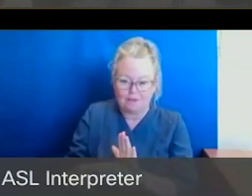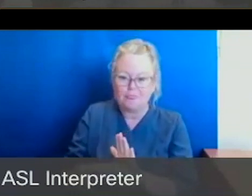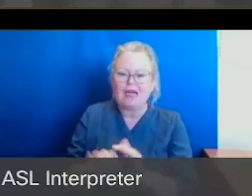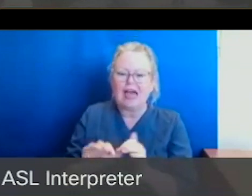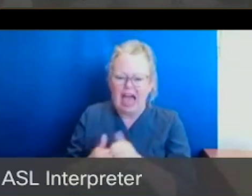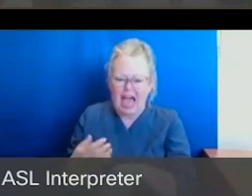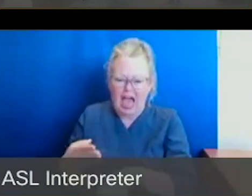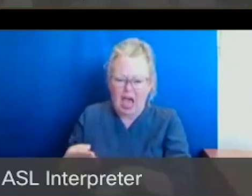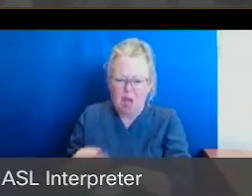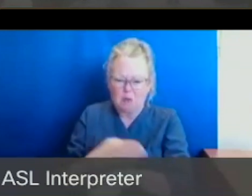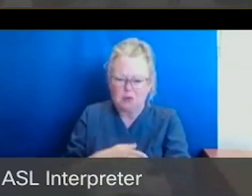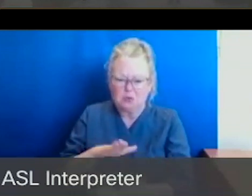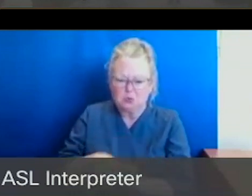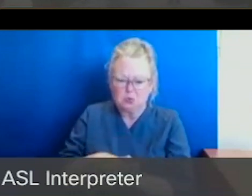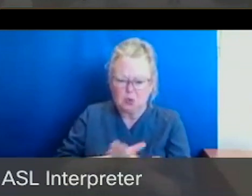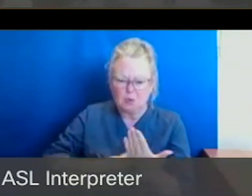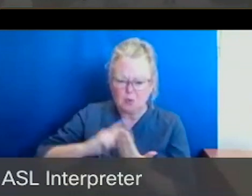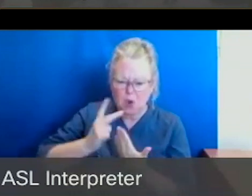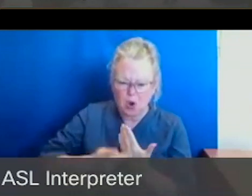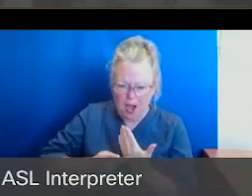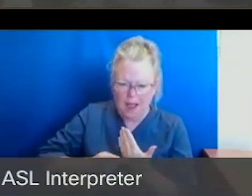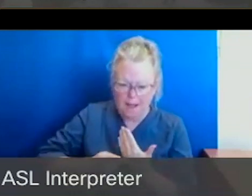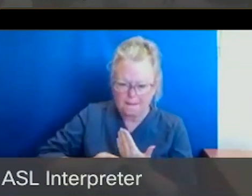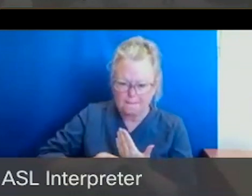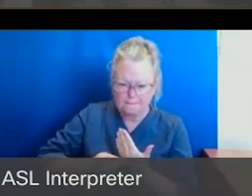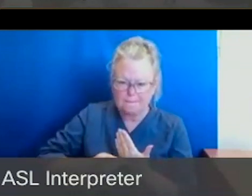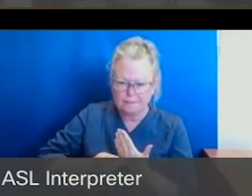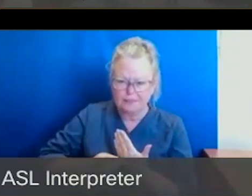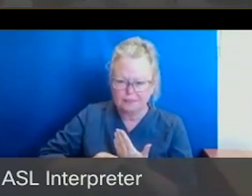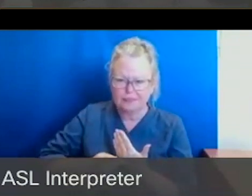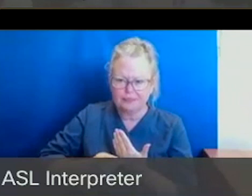improvement program. They had a specific model for the